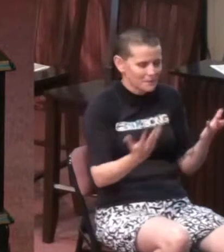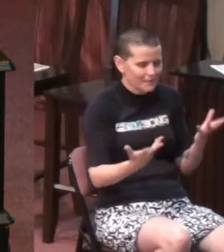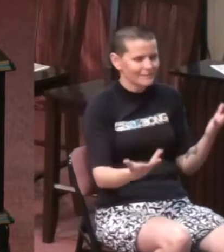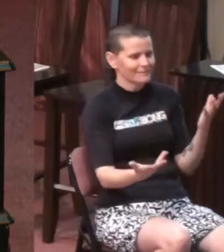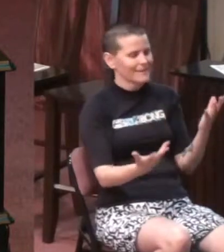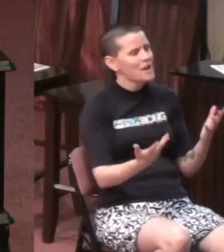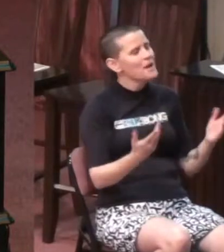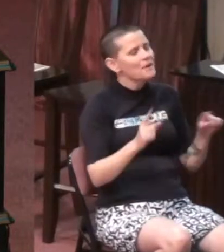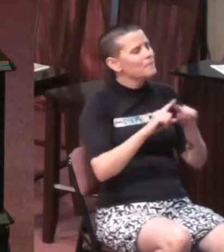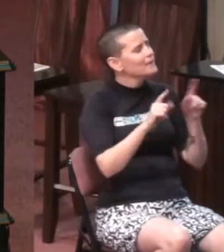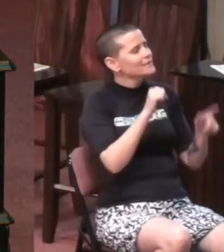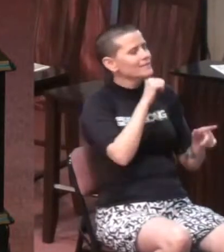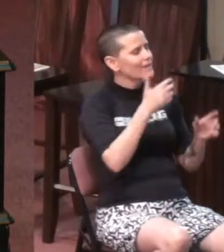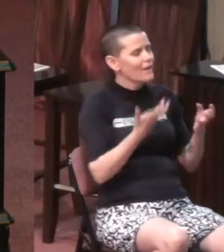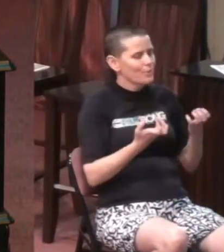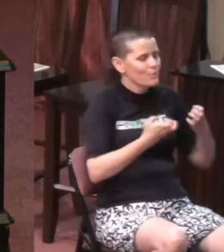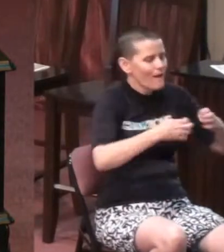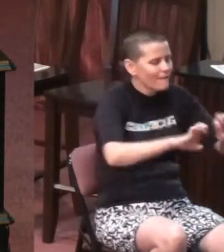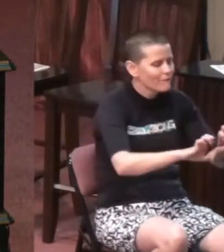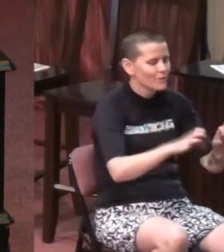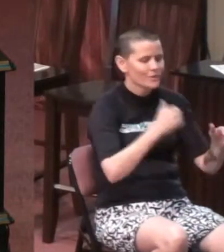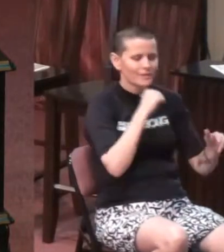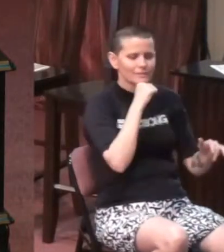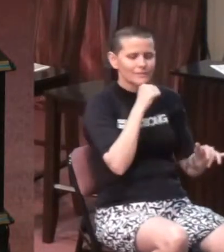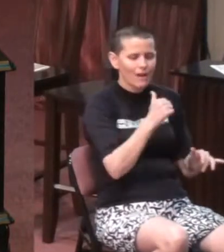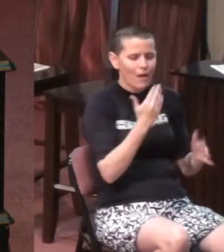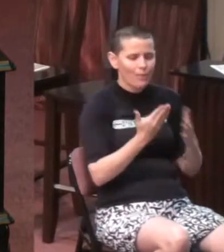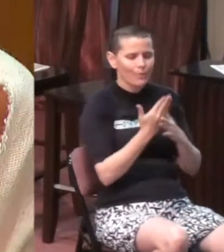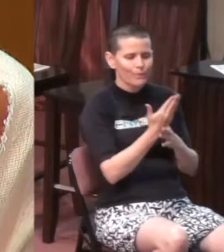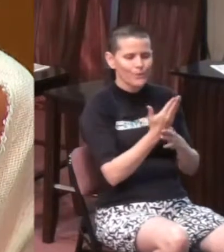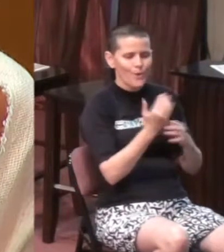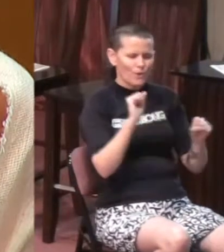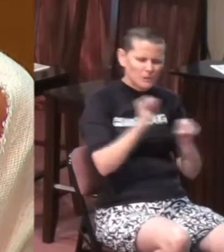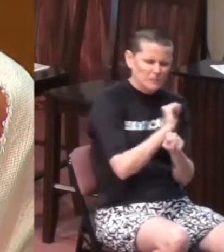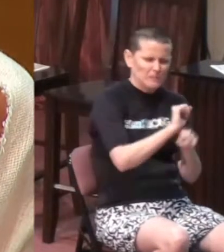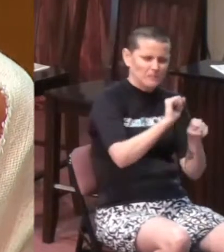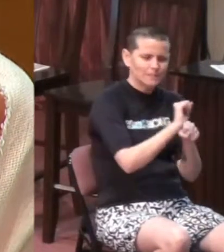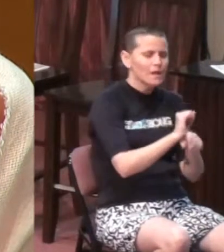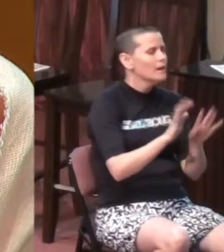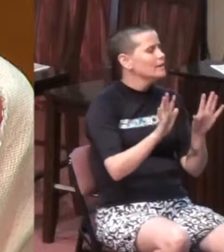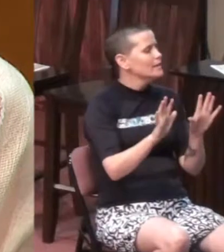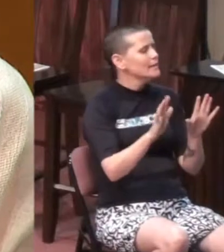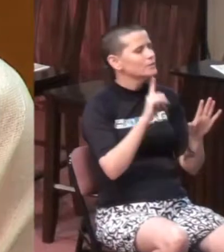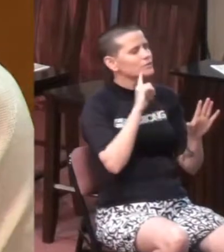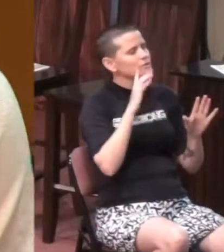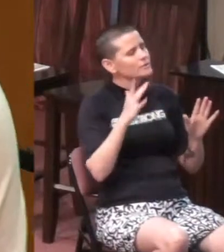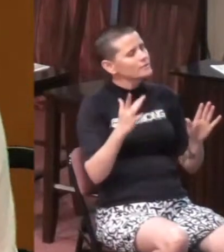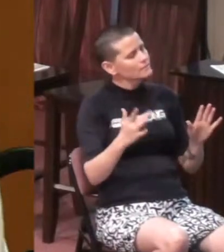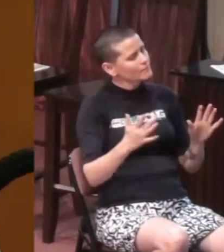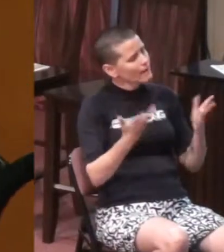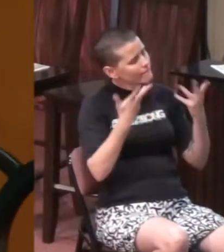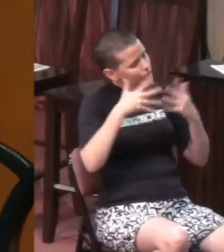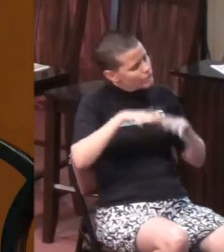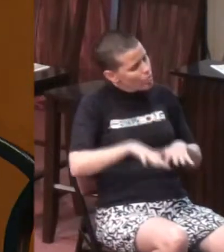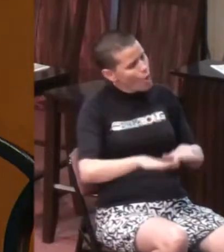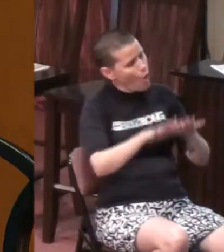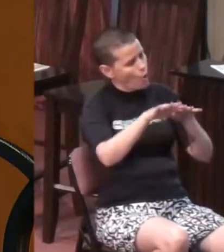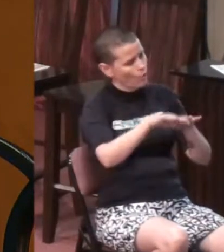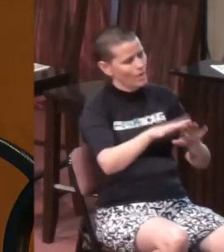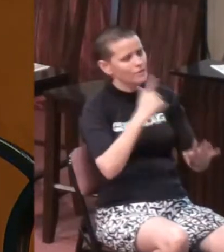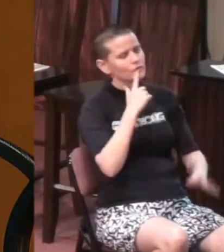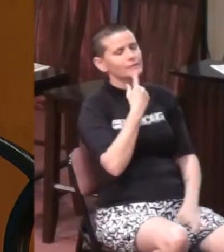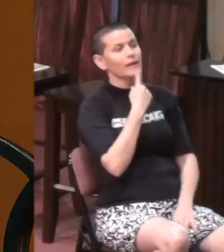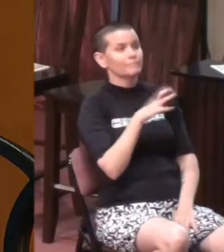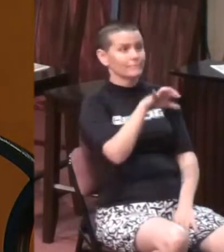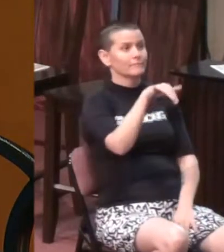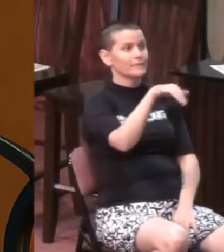But it's not through effort. And it's not through might. It's Jean saying yes to her soul. And I knew this 2 years ago